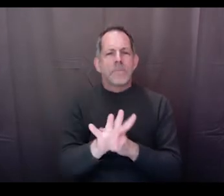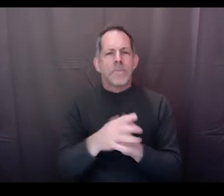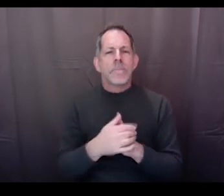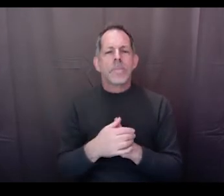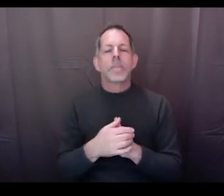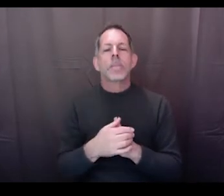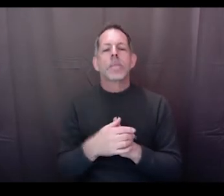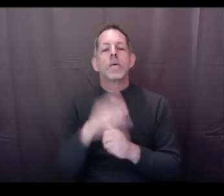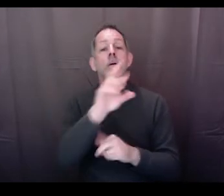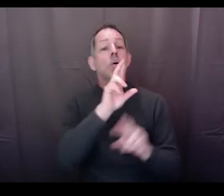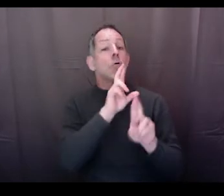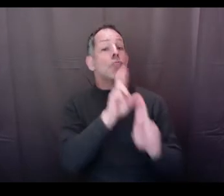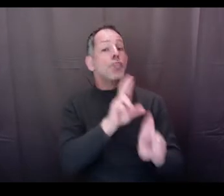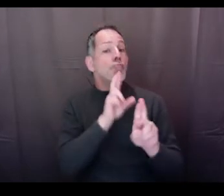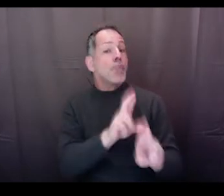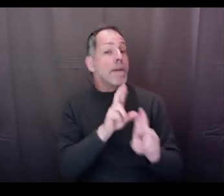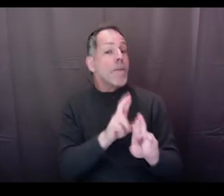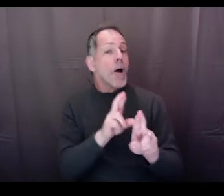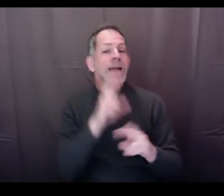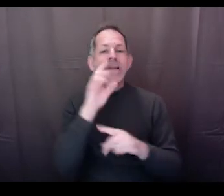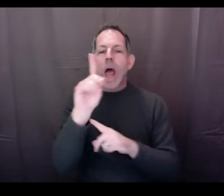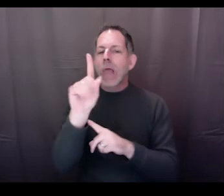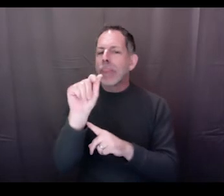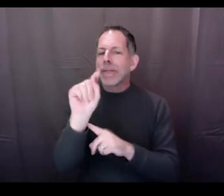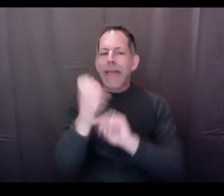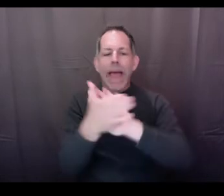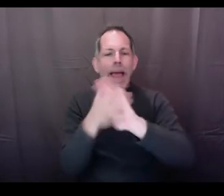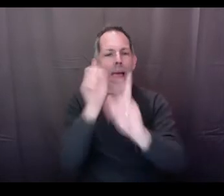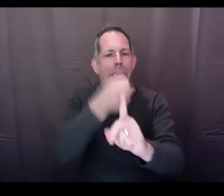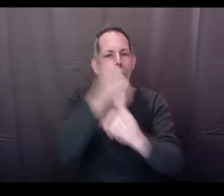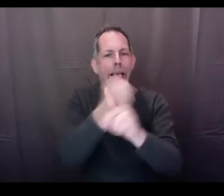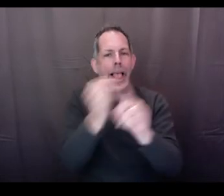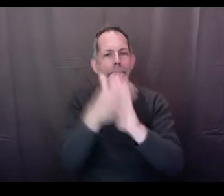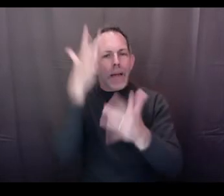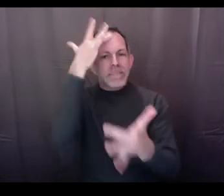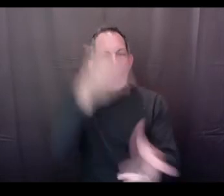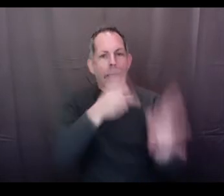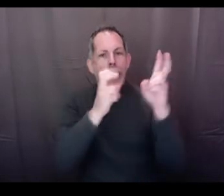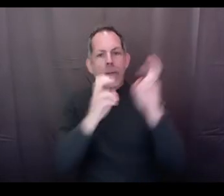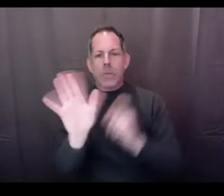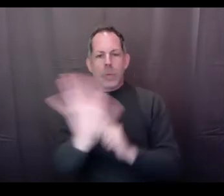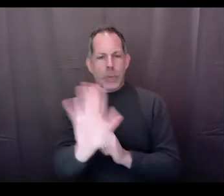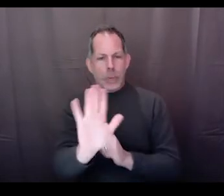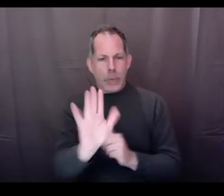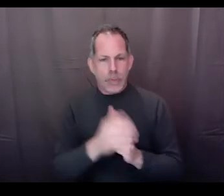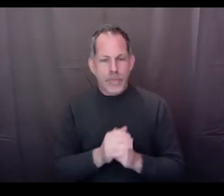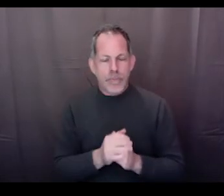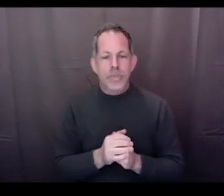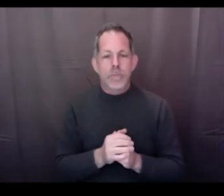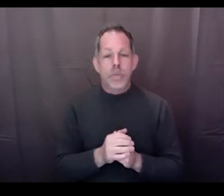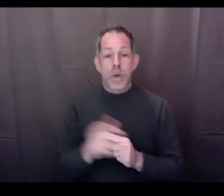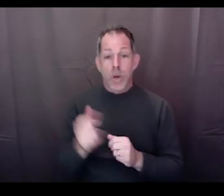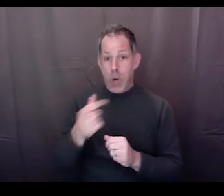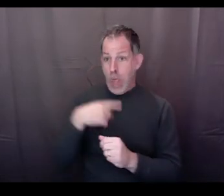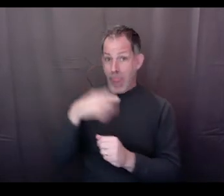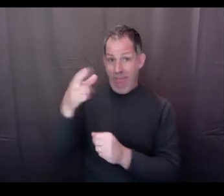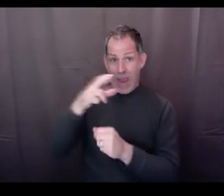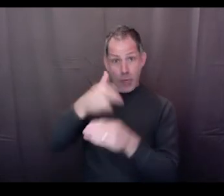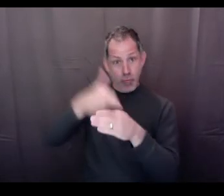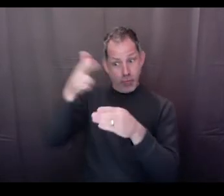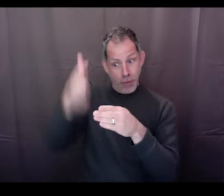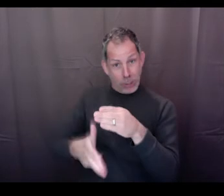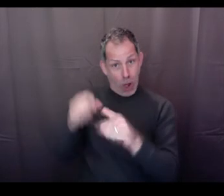on that date. So that's not the date they got tested or the day the patient became ill, but it's the day the positive test result came to us